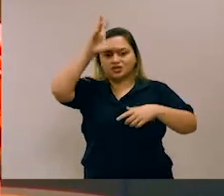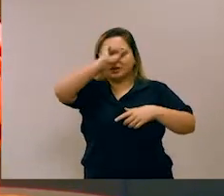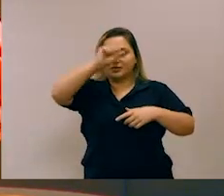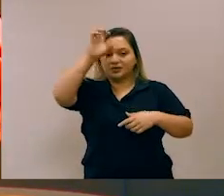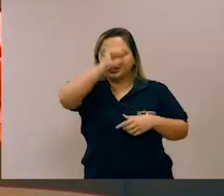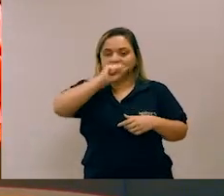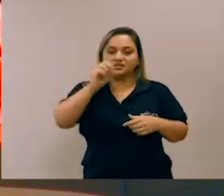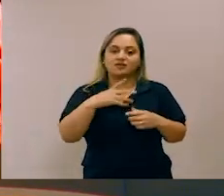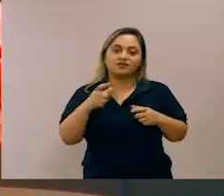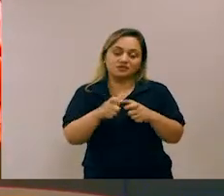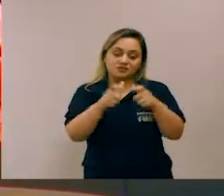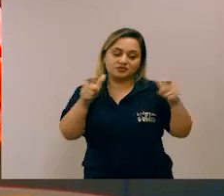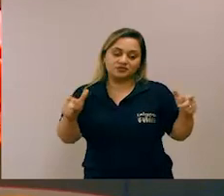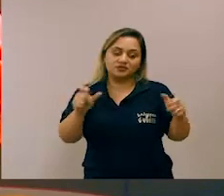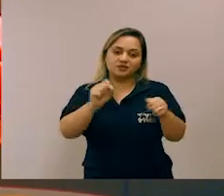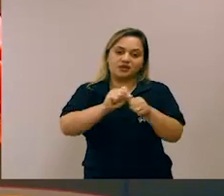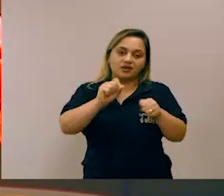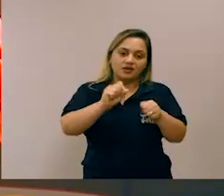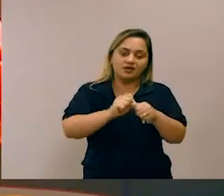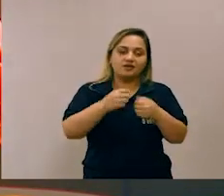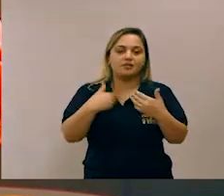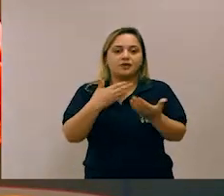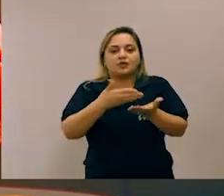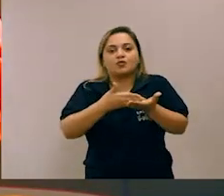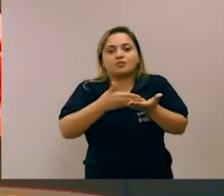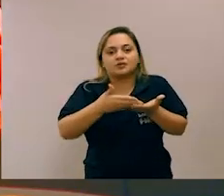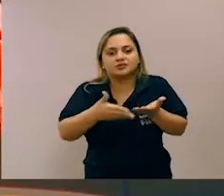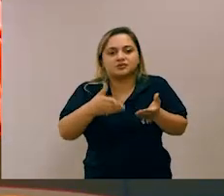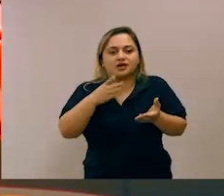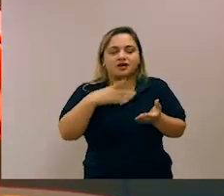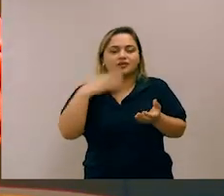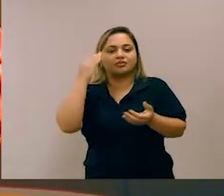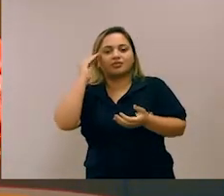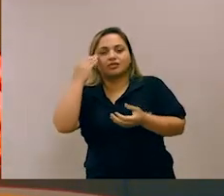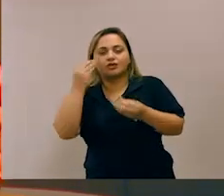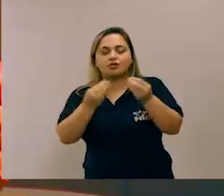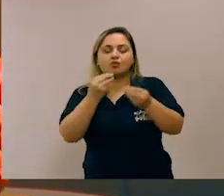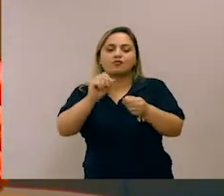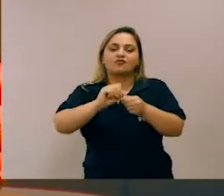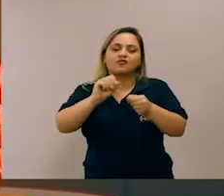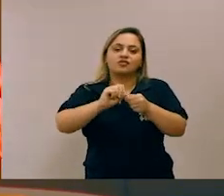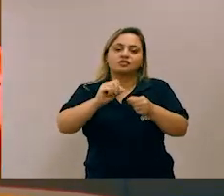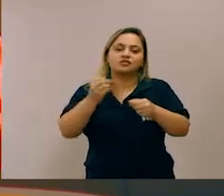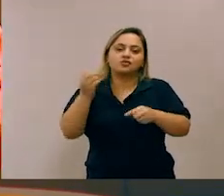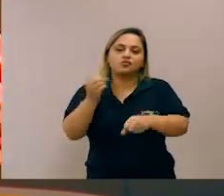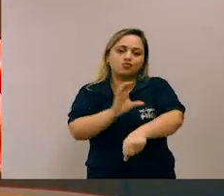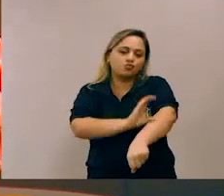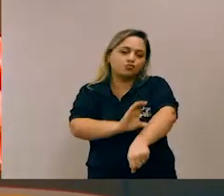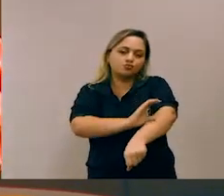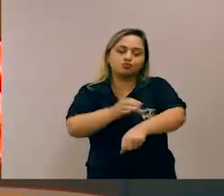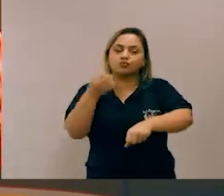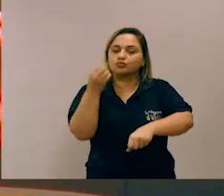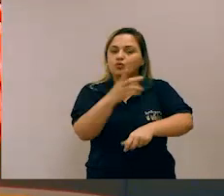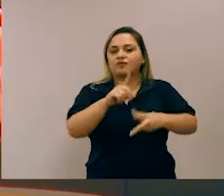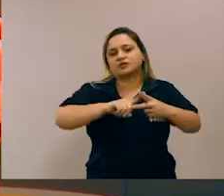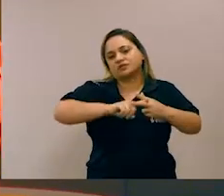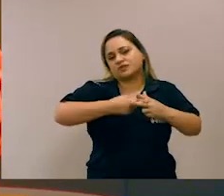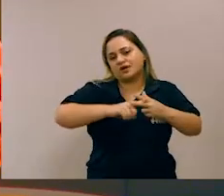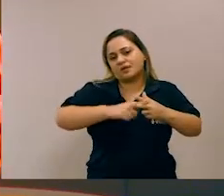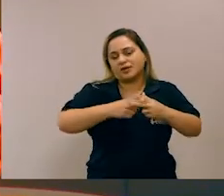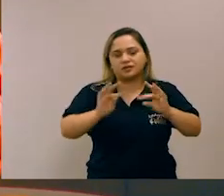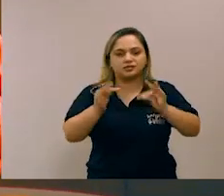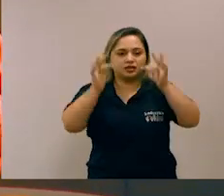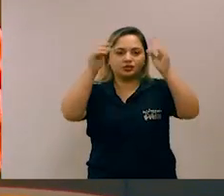do as we did in Mariana, carry out a case study, and then go deeper into that. But Brumadinho is not